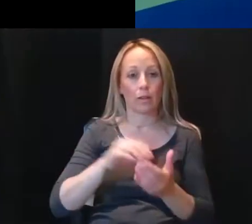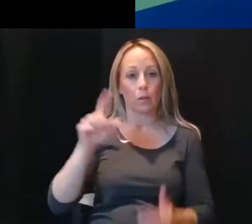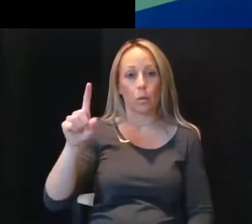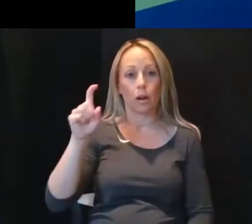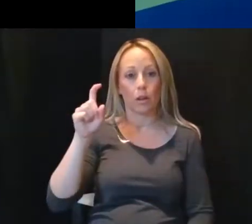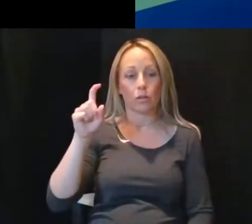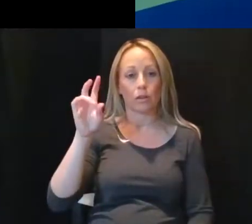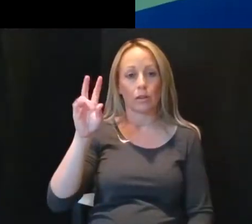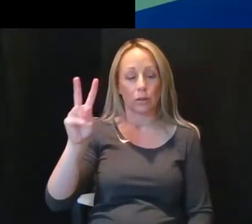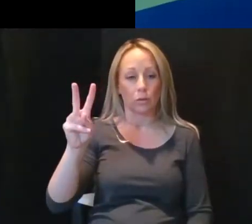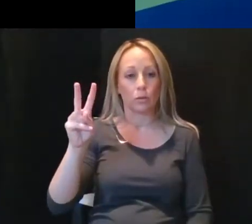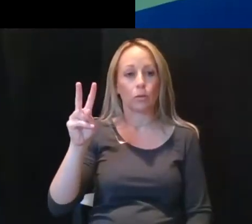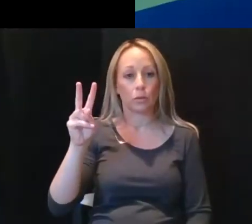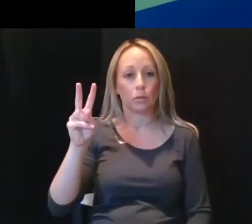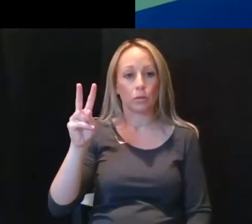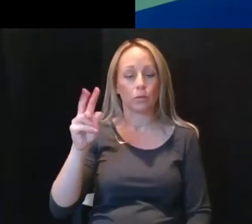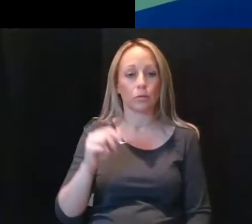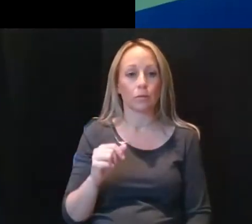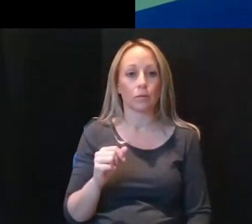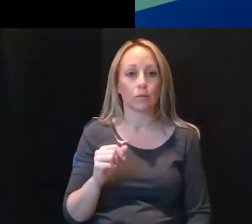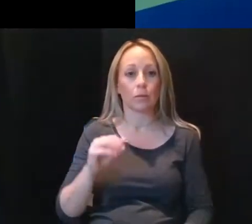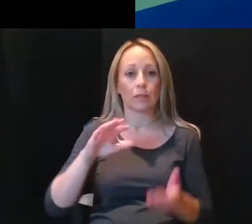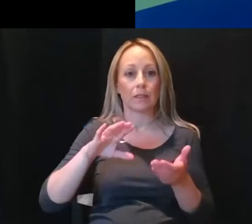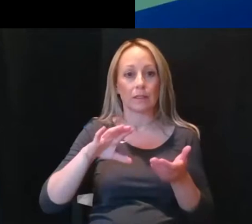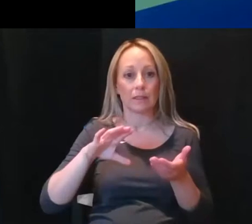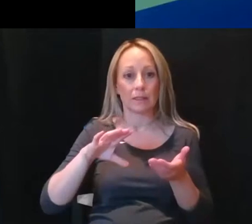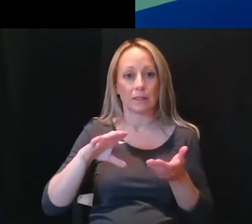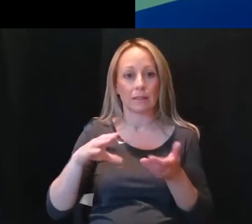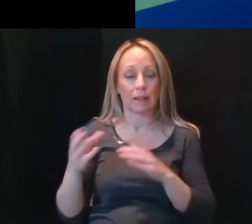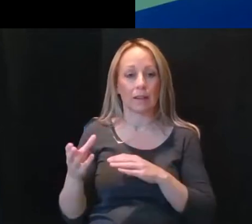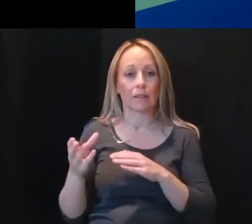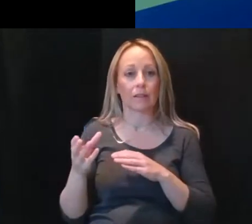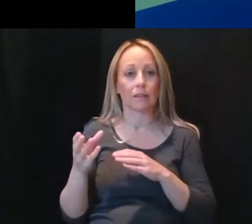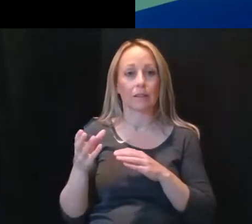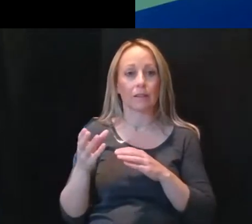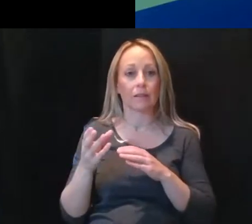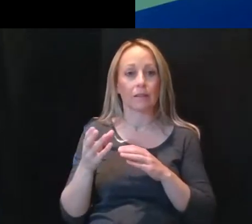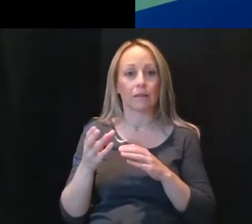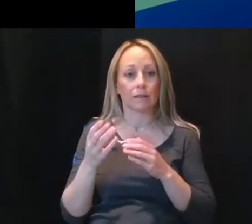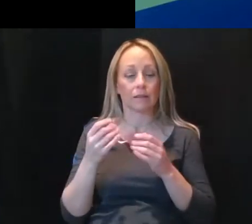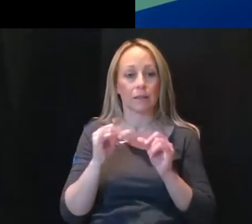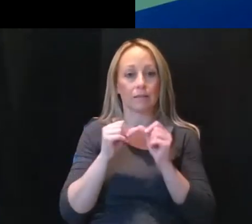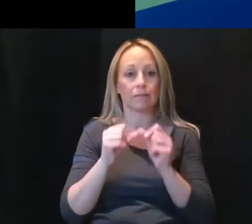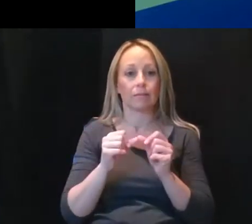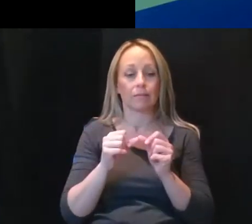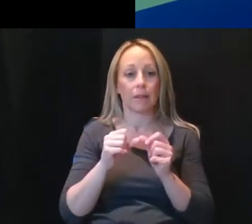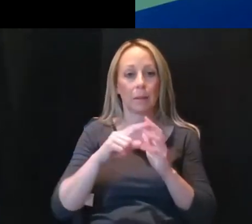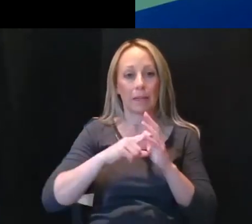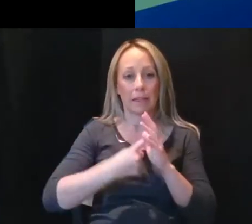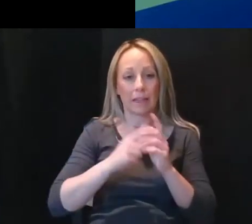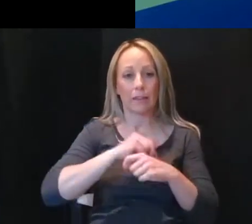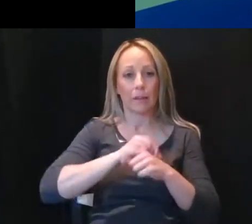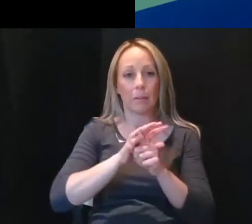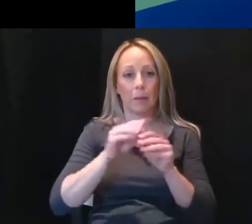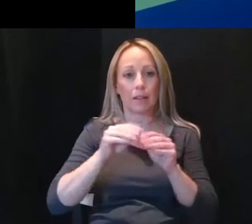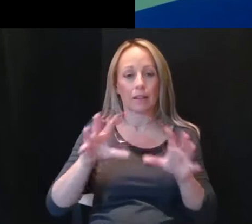4,172, and our deaths remain at 37. From the beginning of the pandemic, a strong focus has